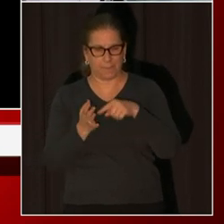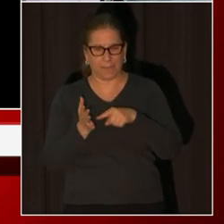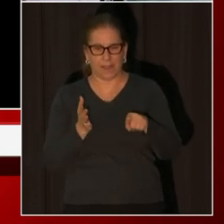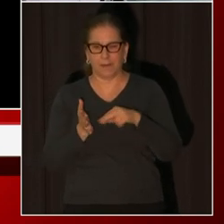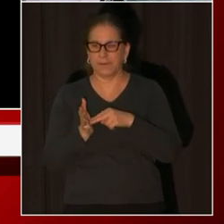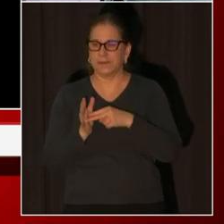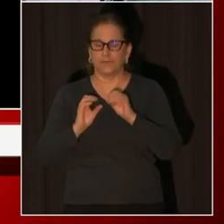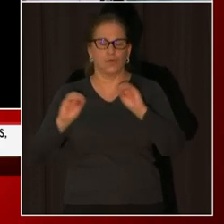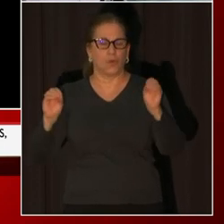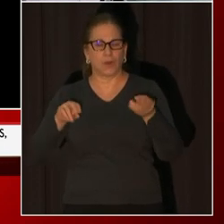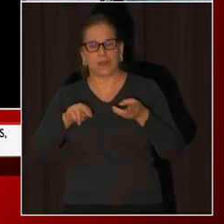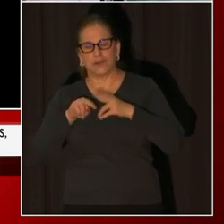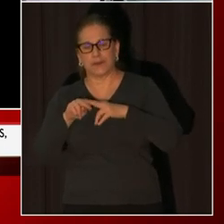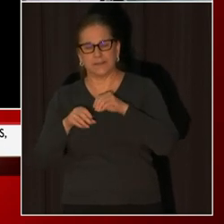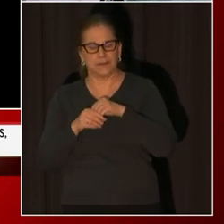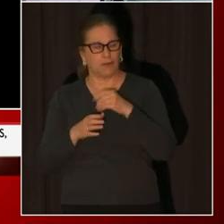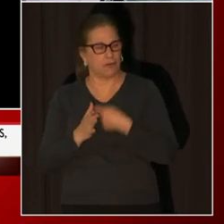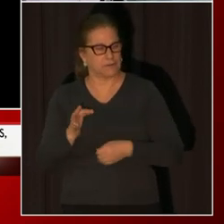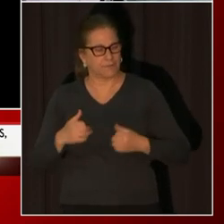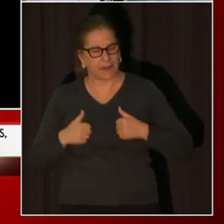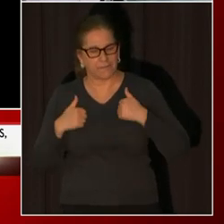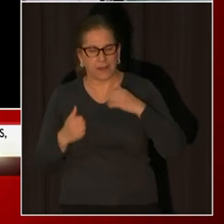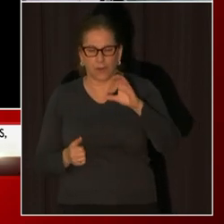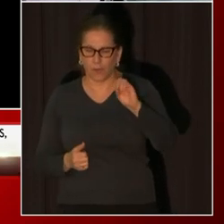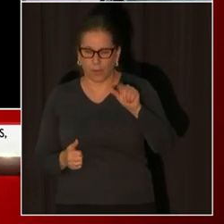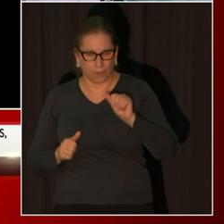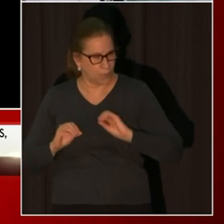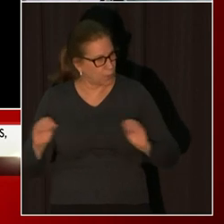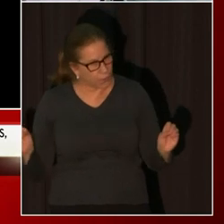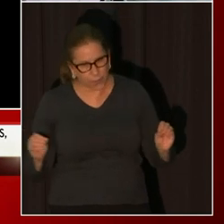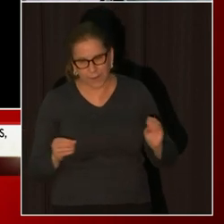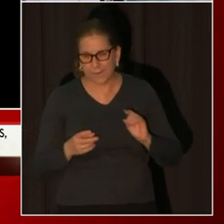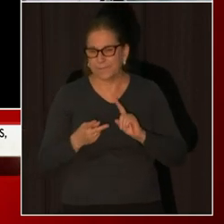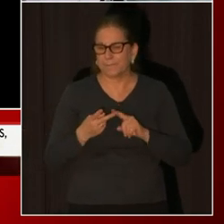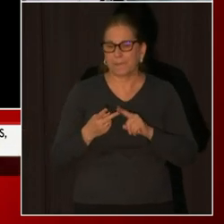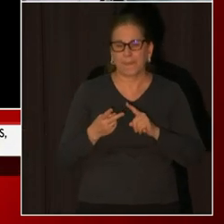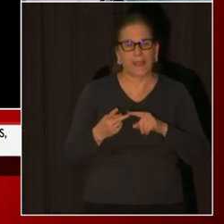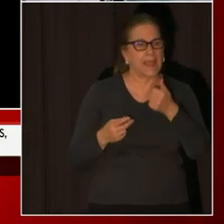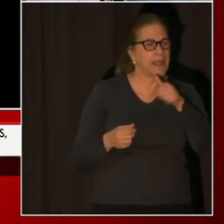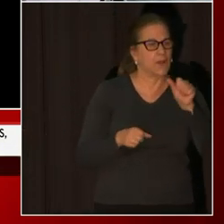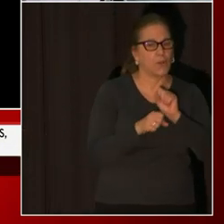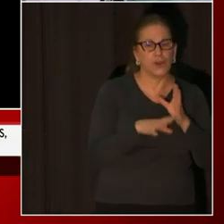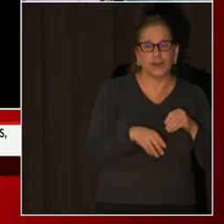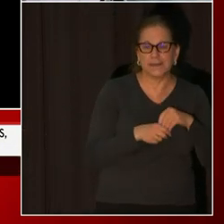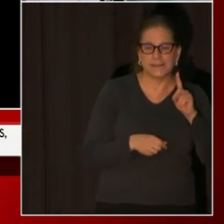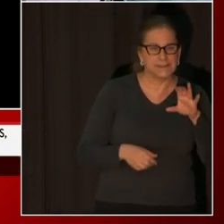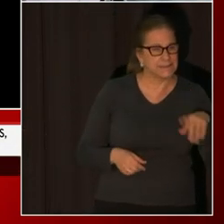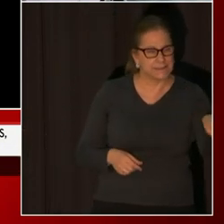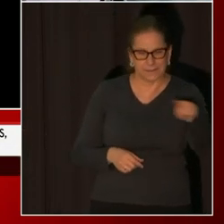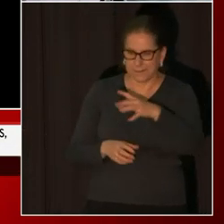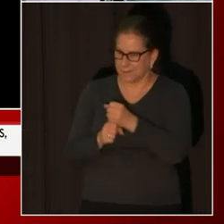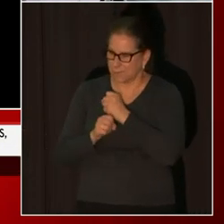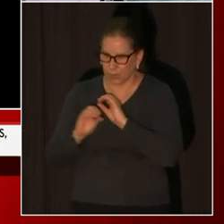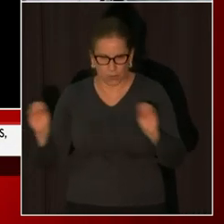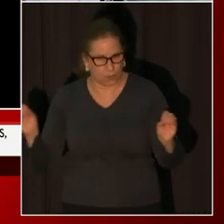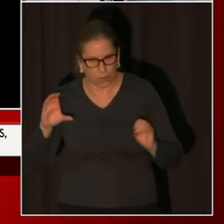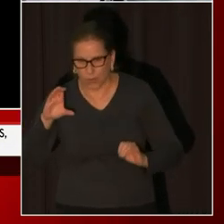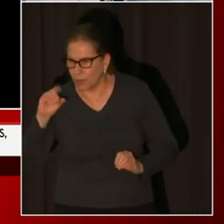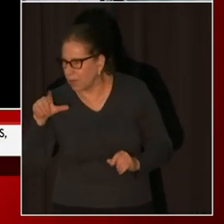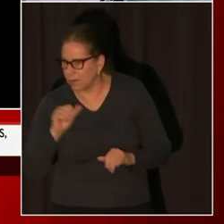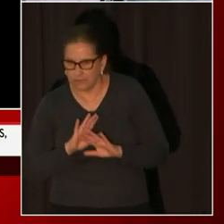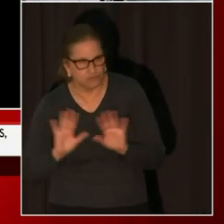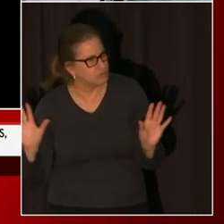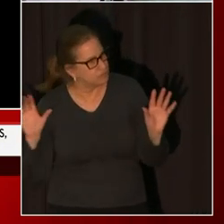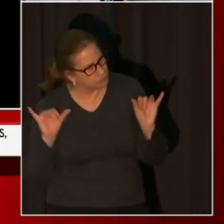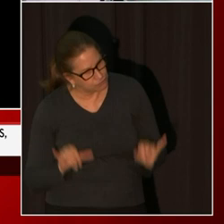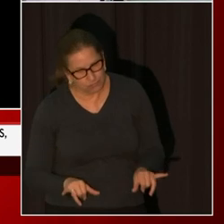assumed in the budget, for any employee in district government throughout the financial plan period, and then that generates a